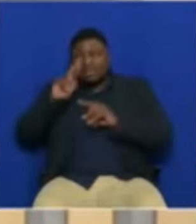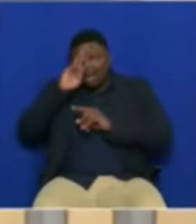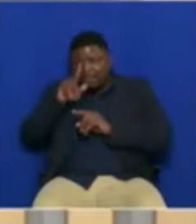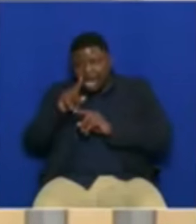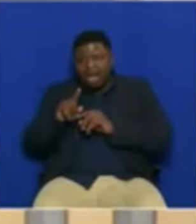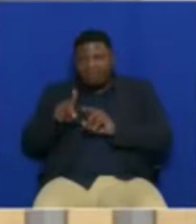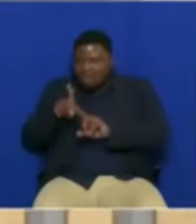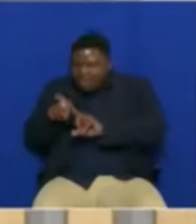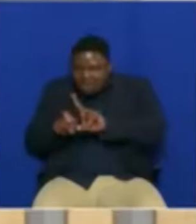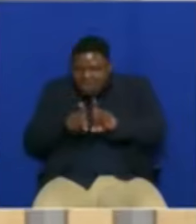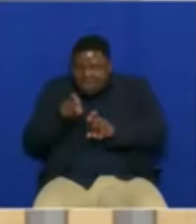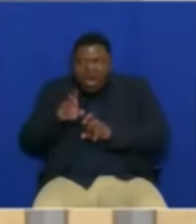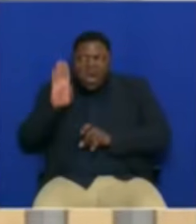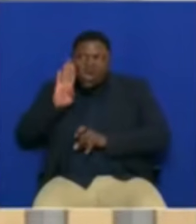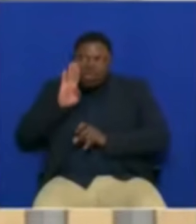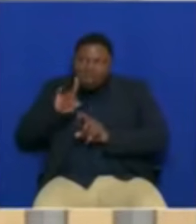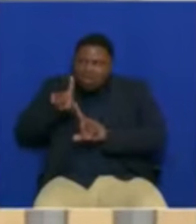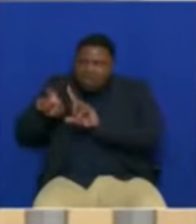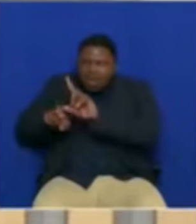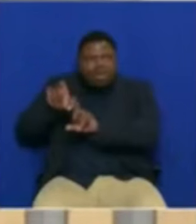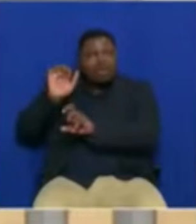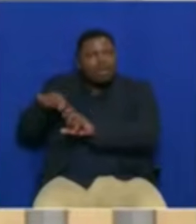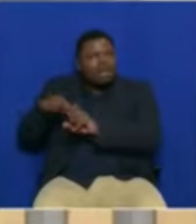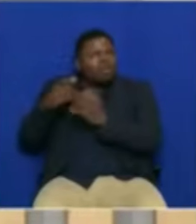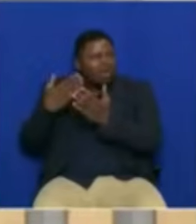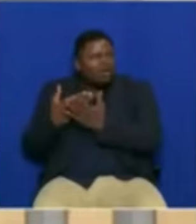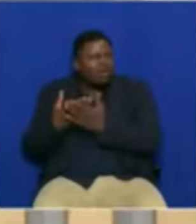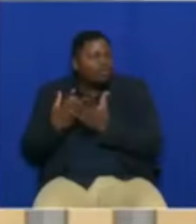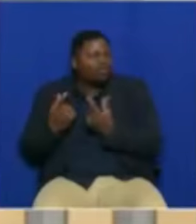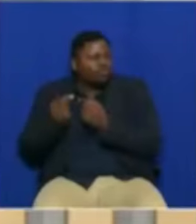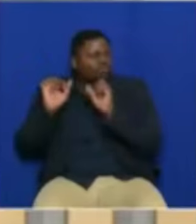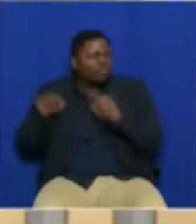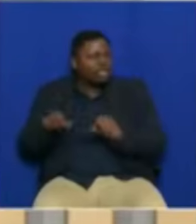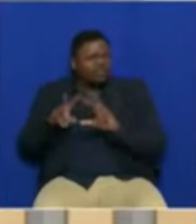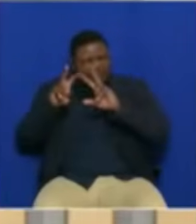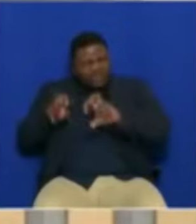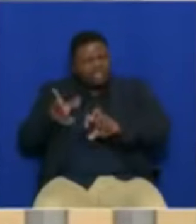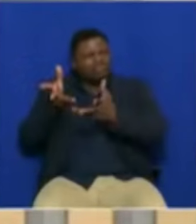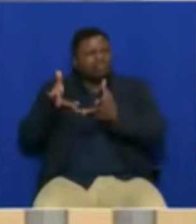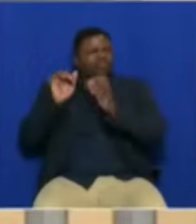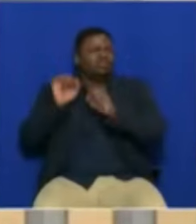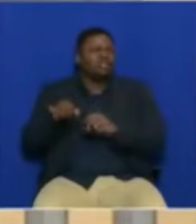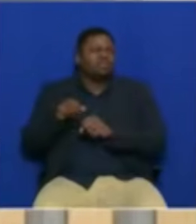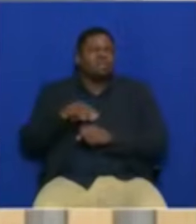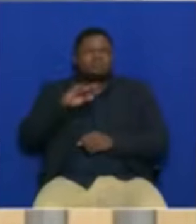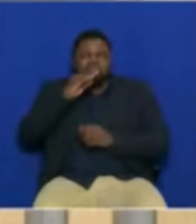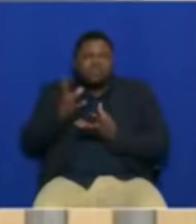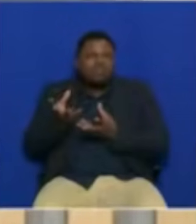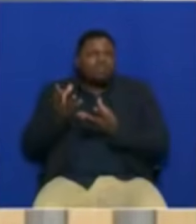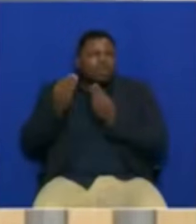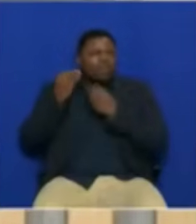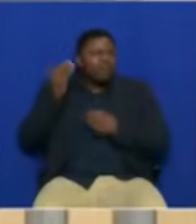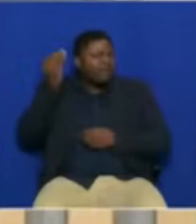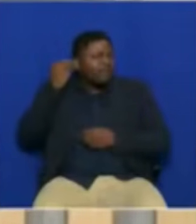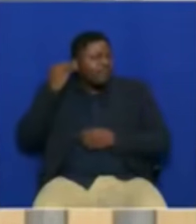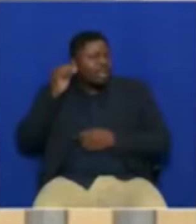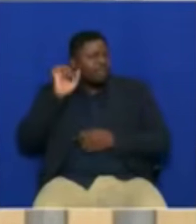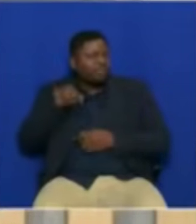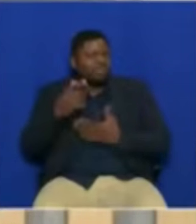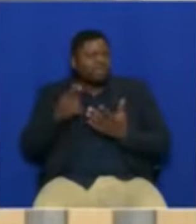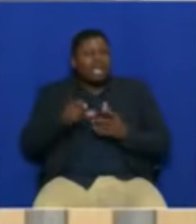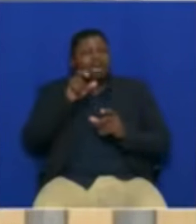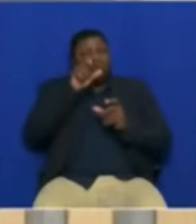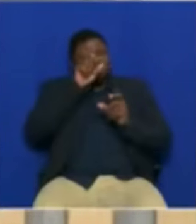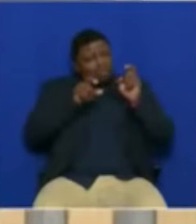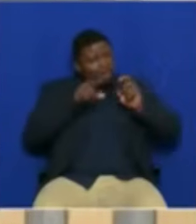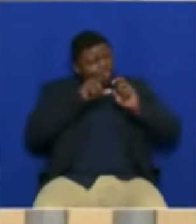get information. And that's where your starting points of all investigations and all investigating officers will know that. And when it comes to a point